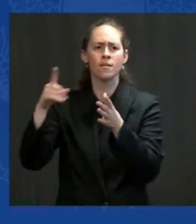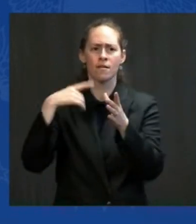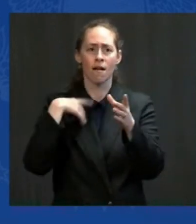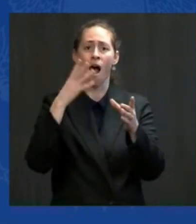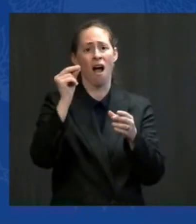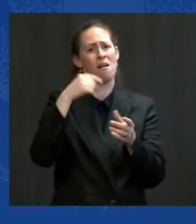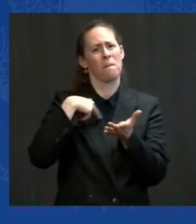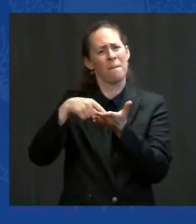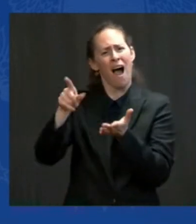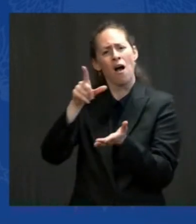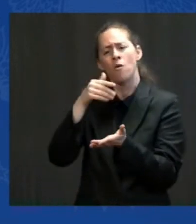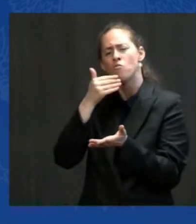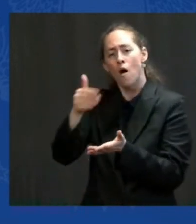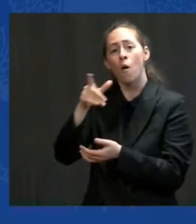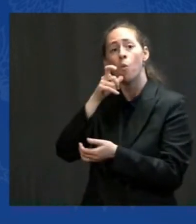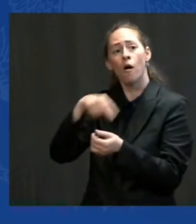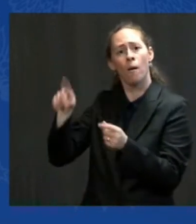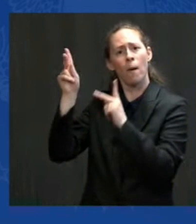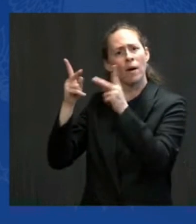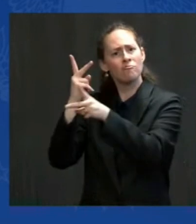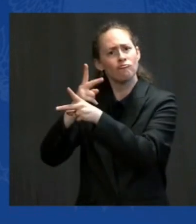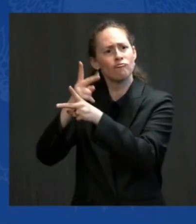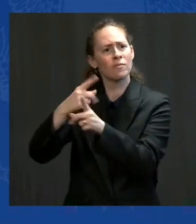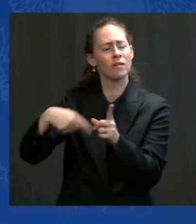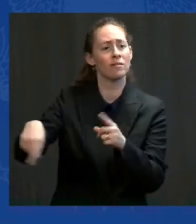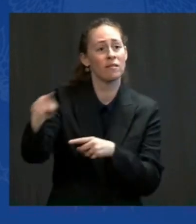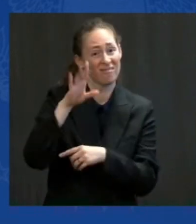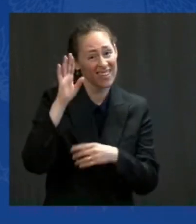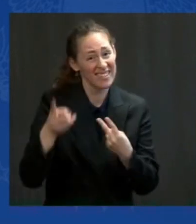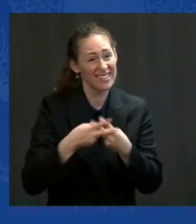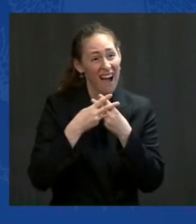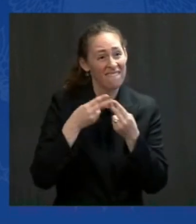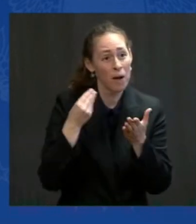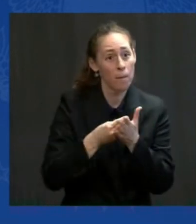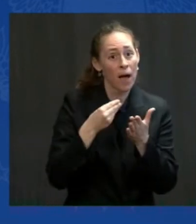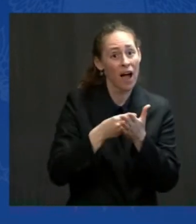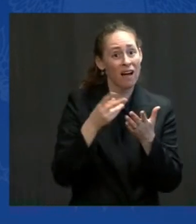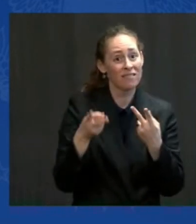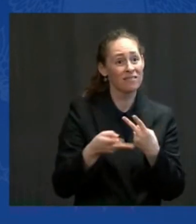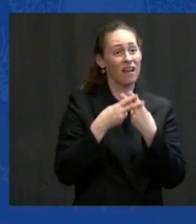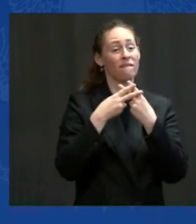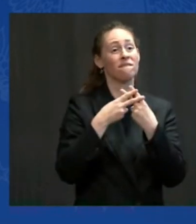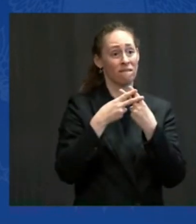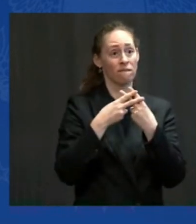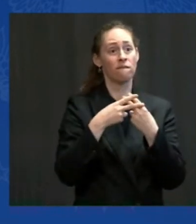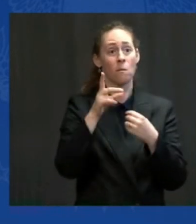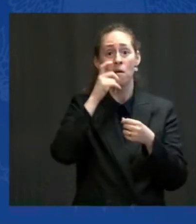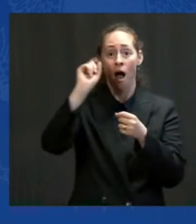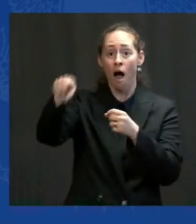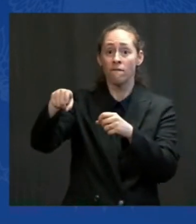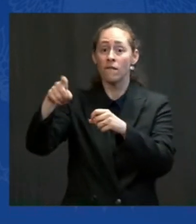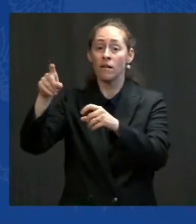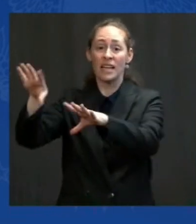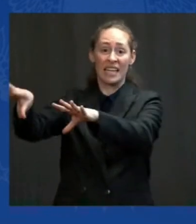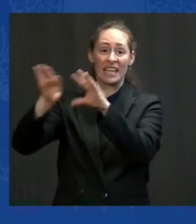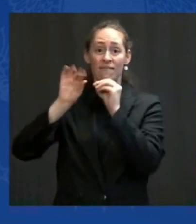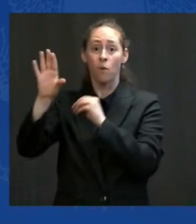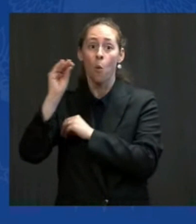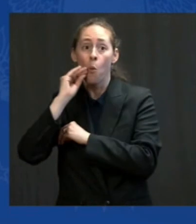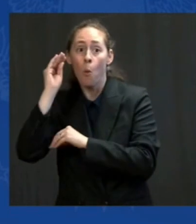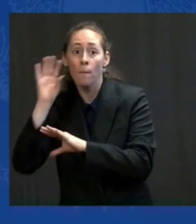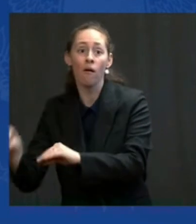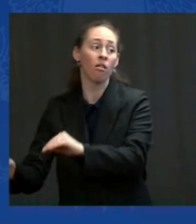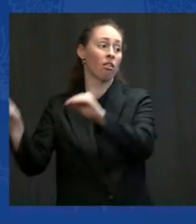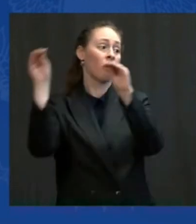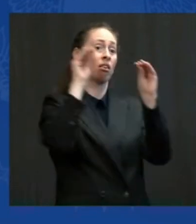deal. You save a lot of money if you don't have to go to a home. Keeping people in their own home,